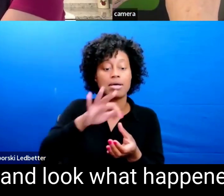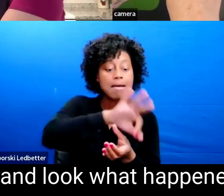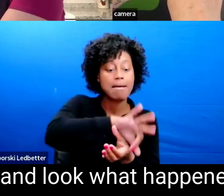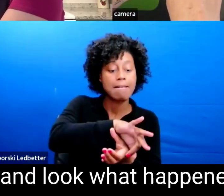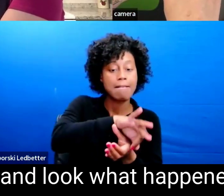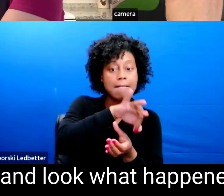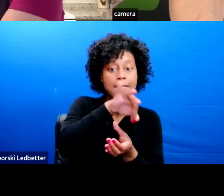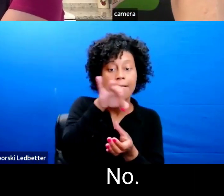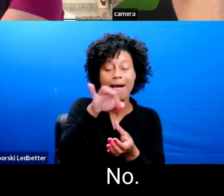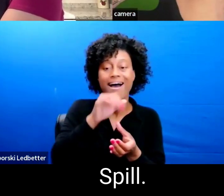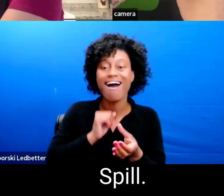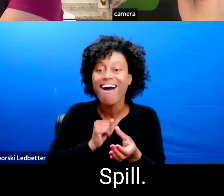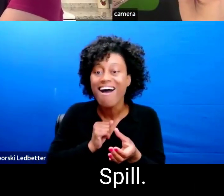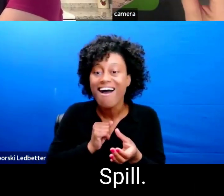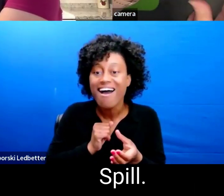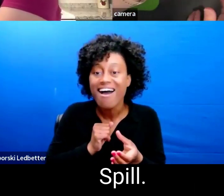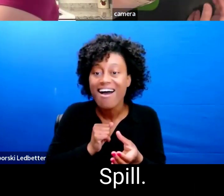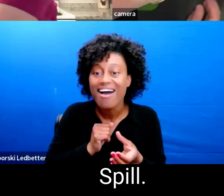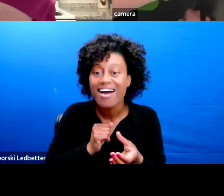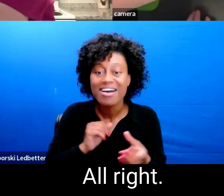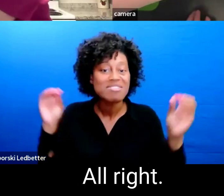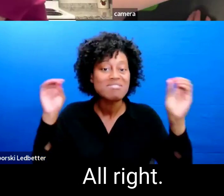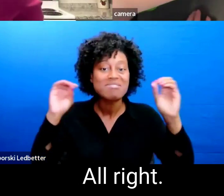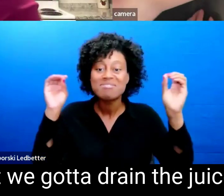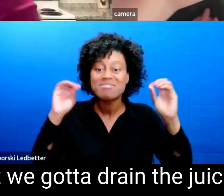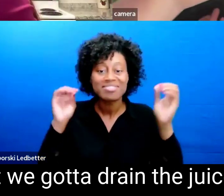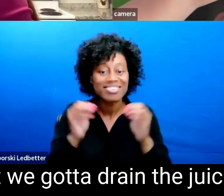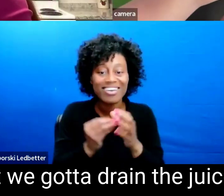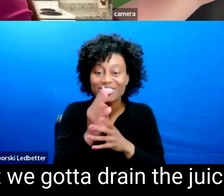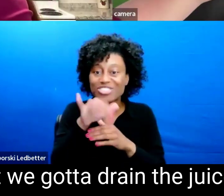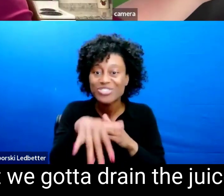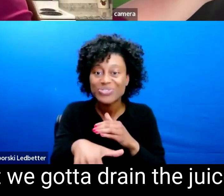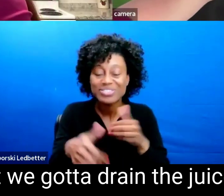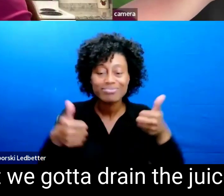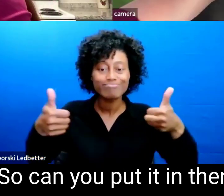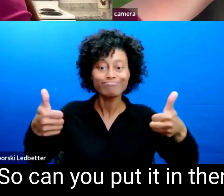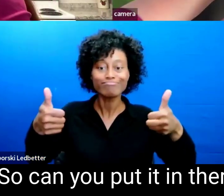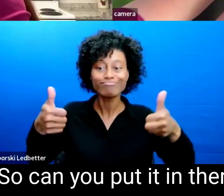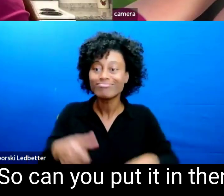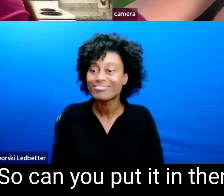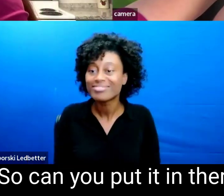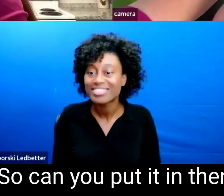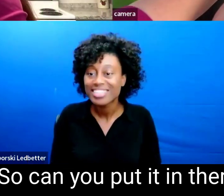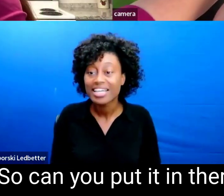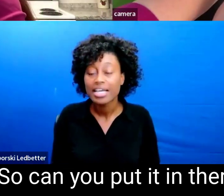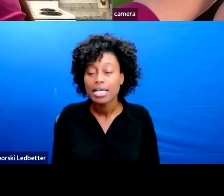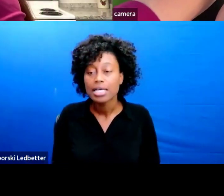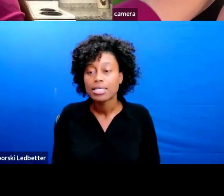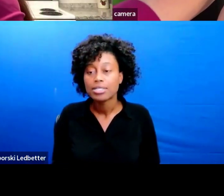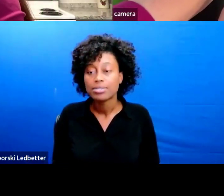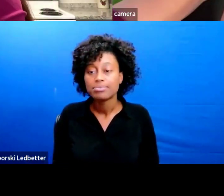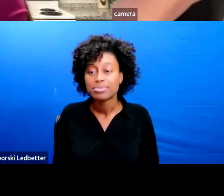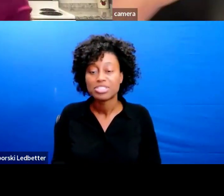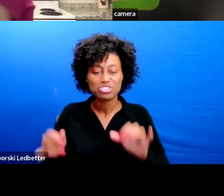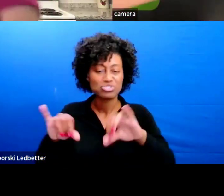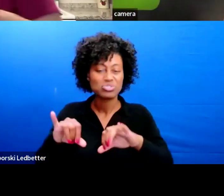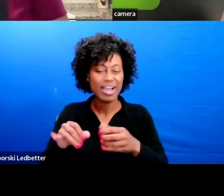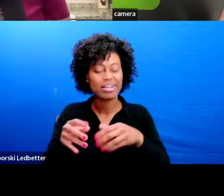look what happened. No spill. All right, but we got to train the juice out. So can you put it in there?